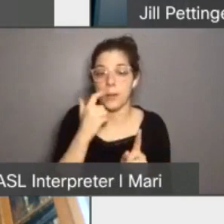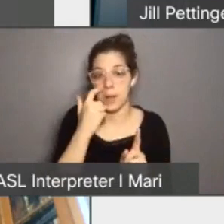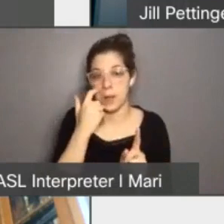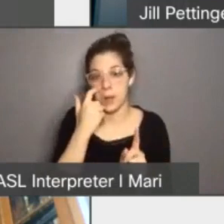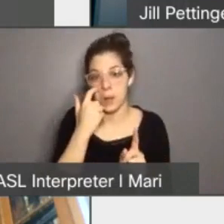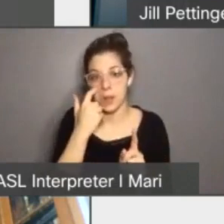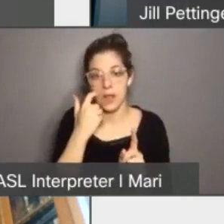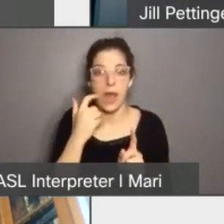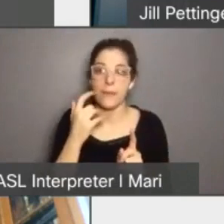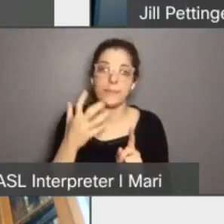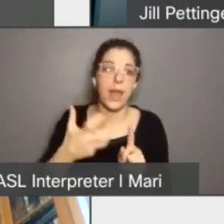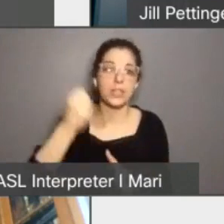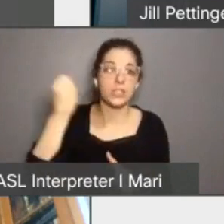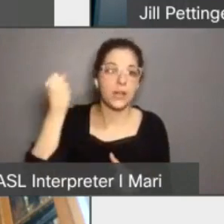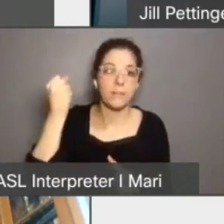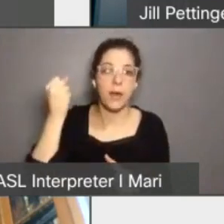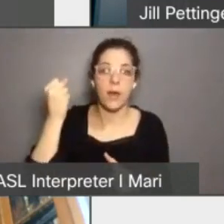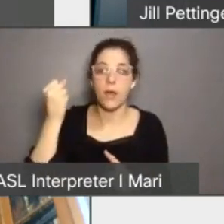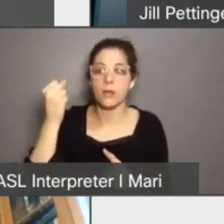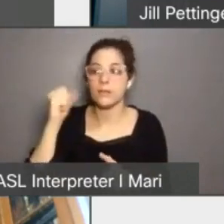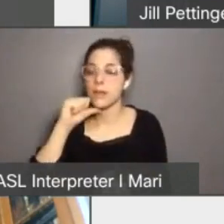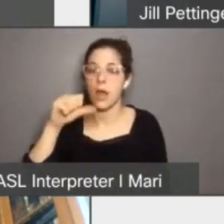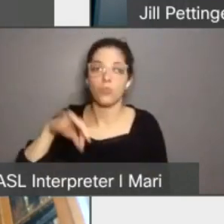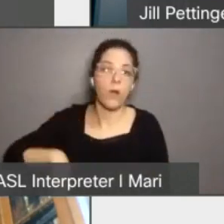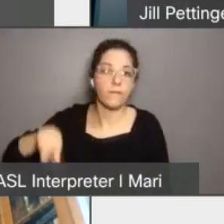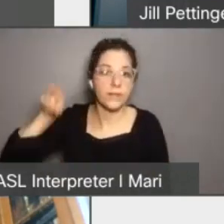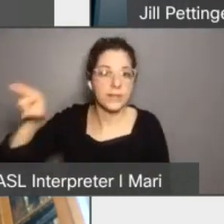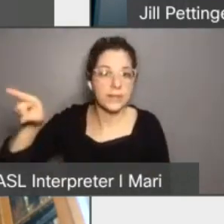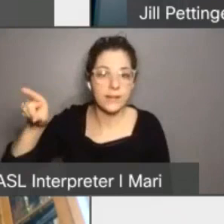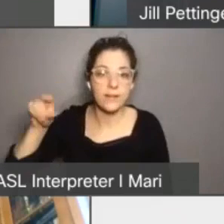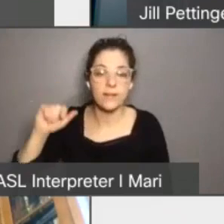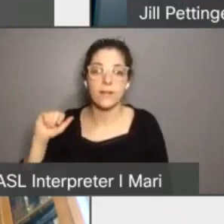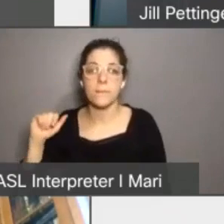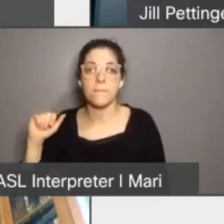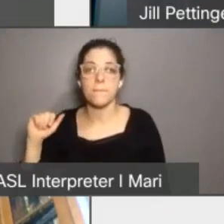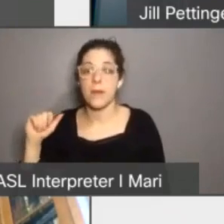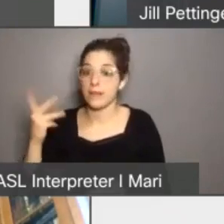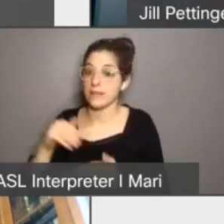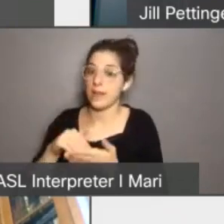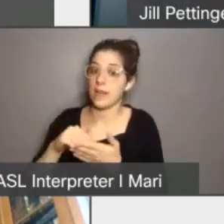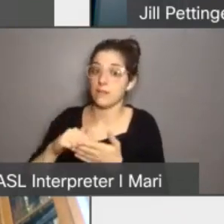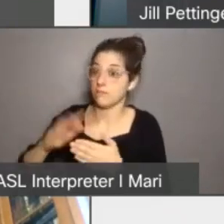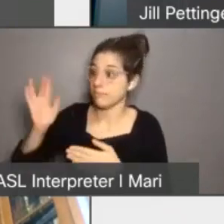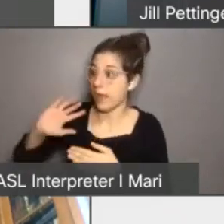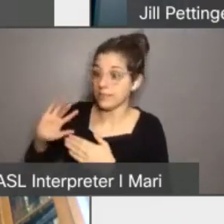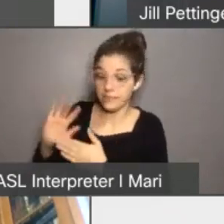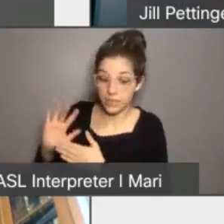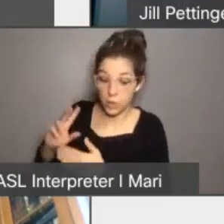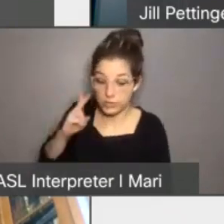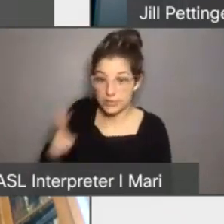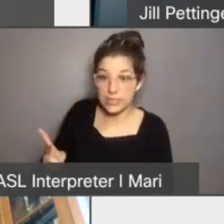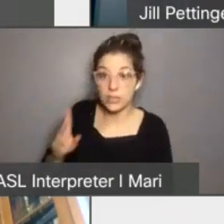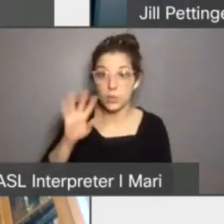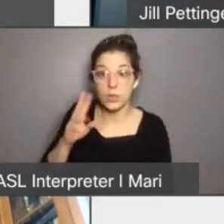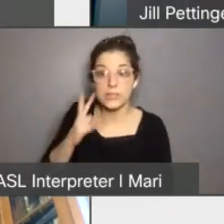like hijacked by a massive nonprofit, which again, just look at the past videos and you will